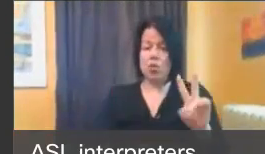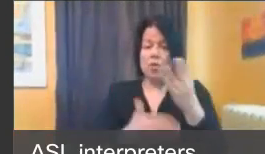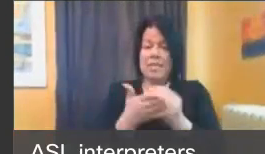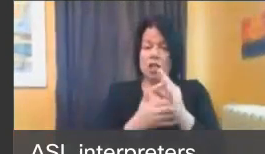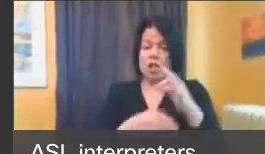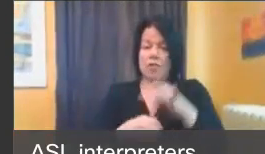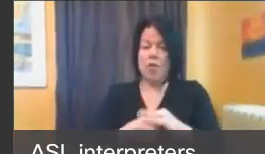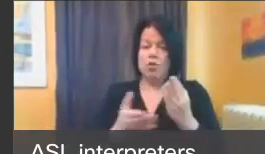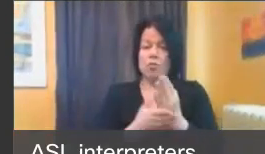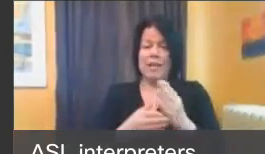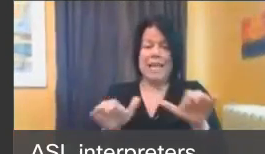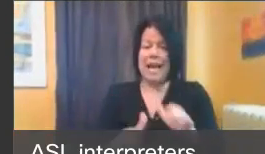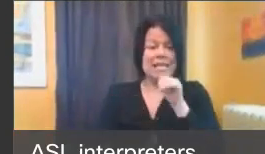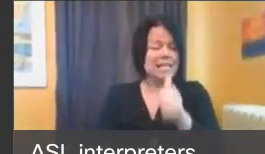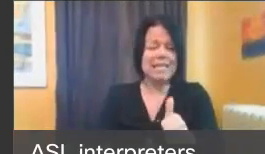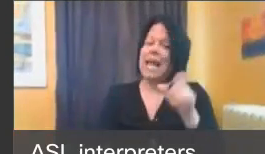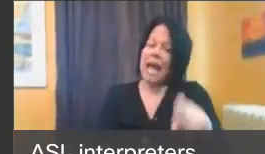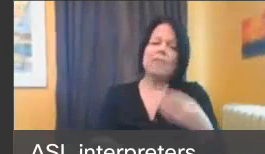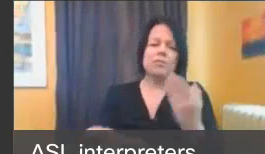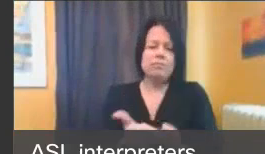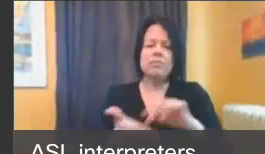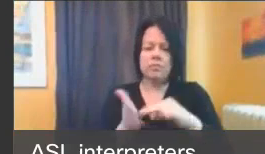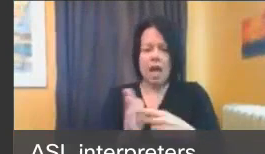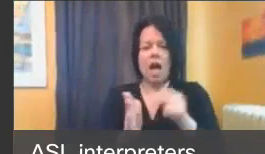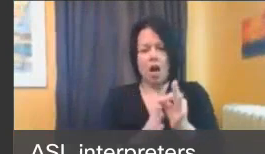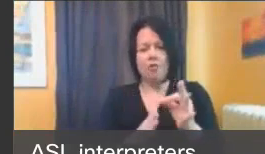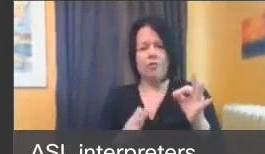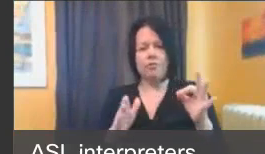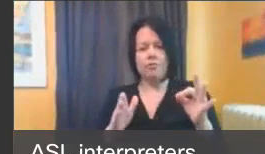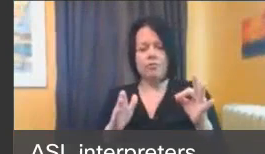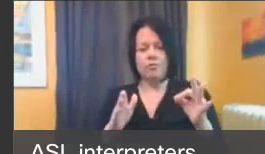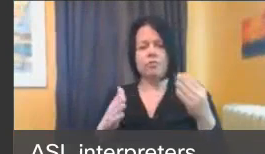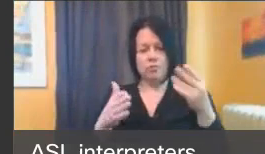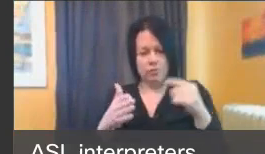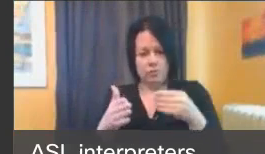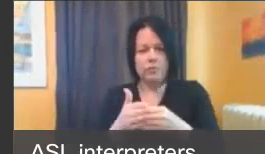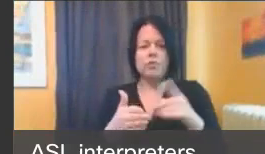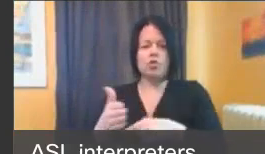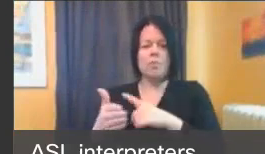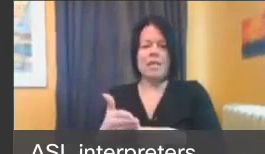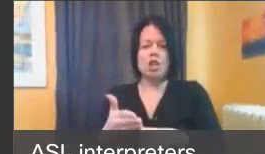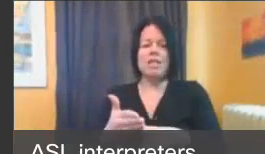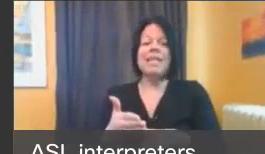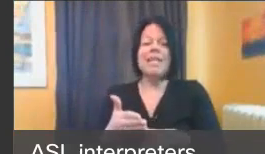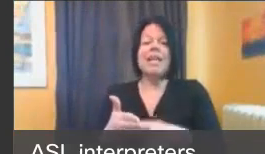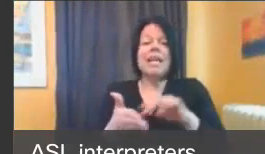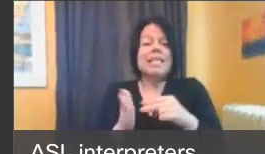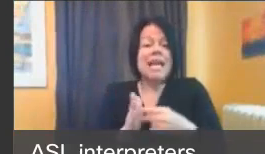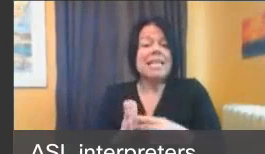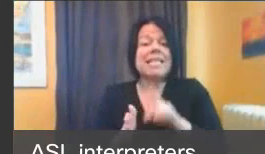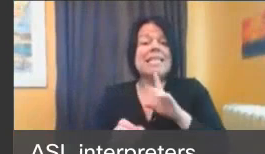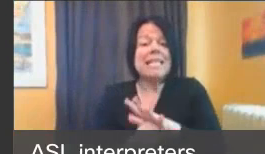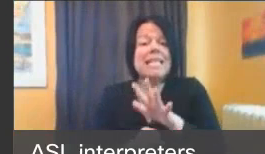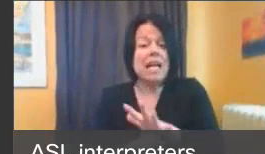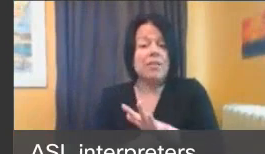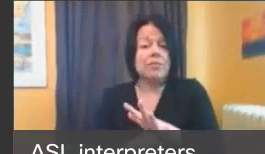not require a showing of discriminatory intent. Effect is enough to violate the terms of that provision. And that remains true, even